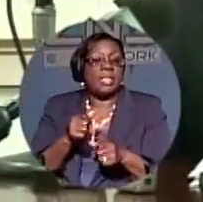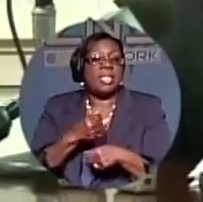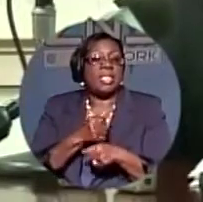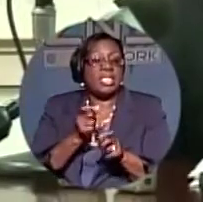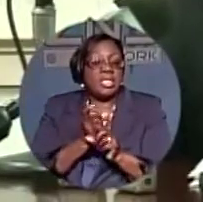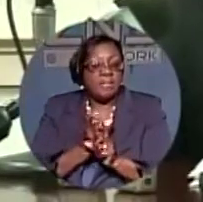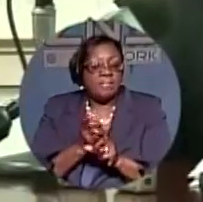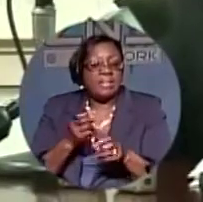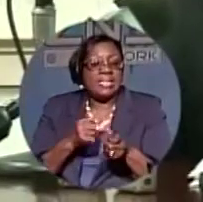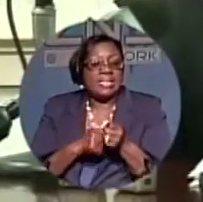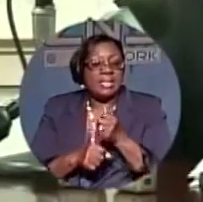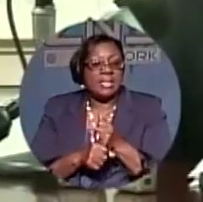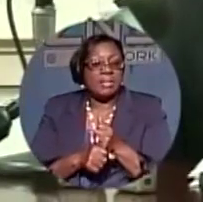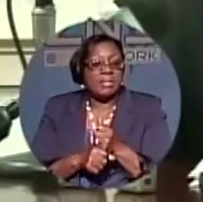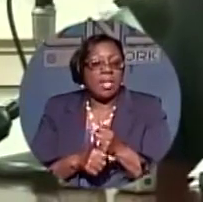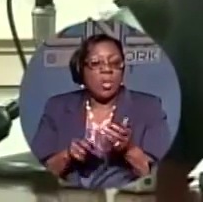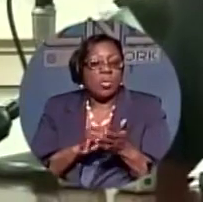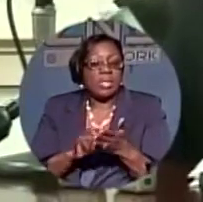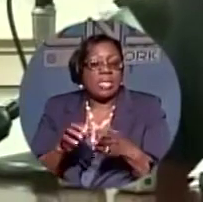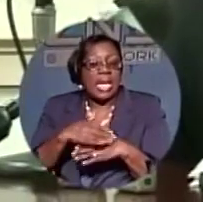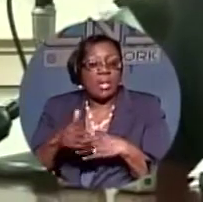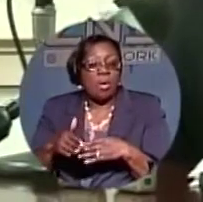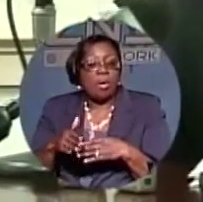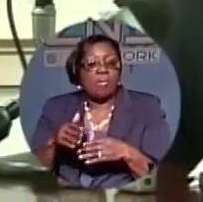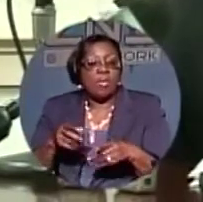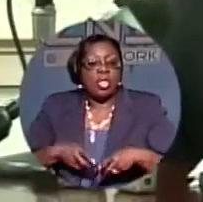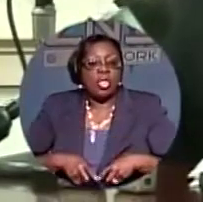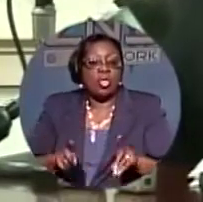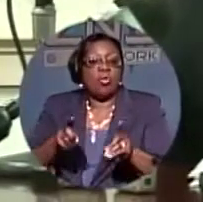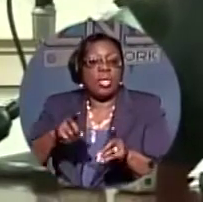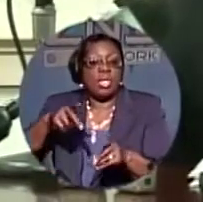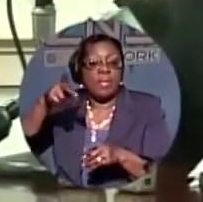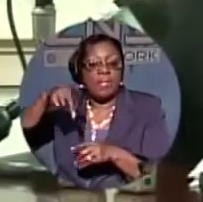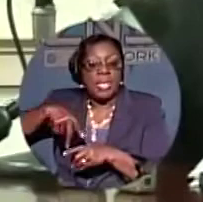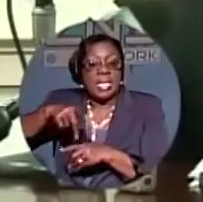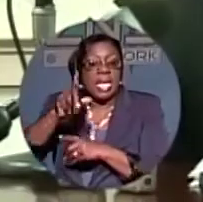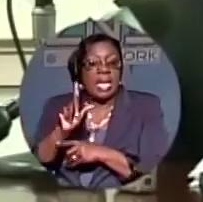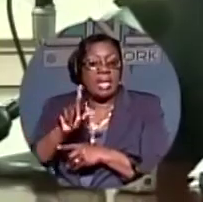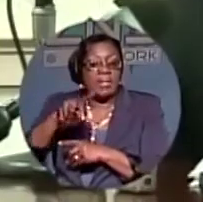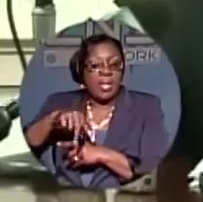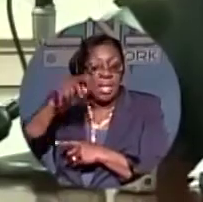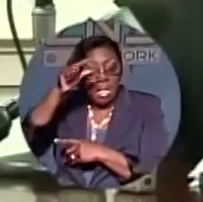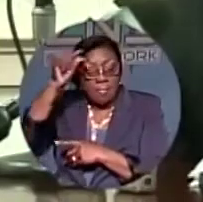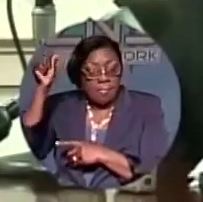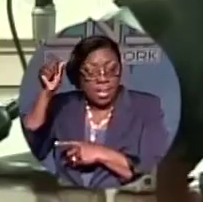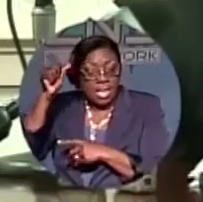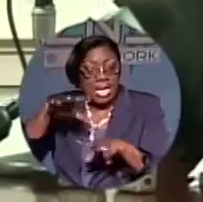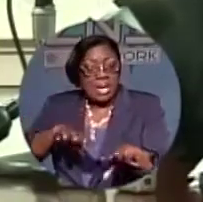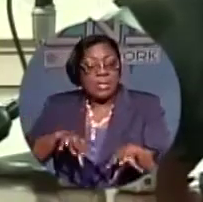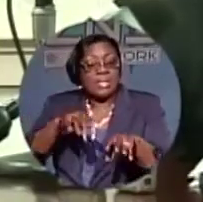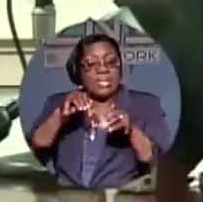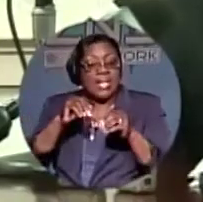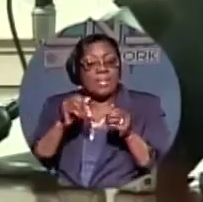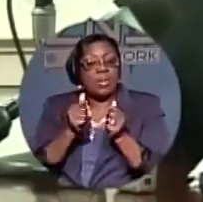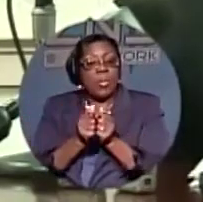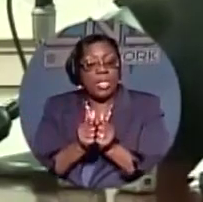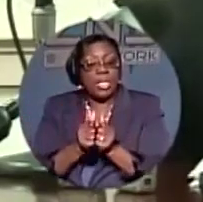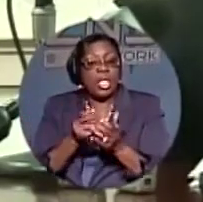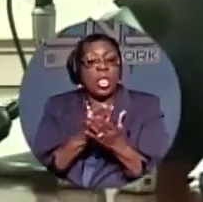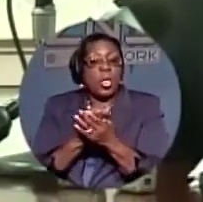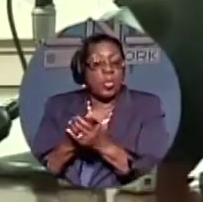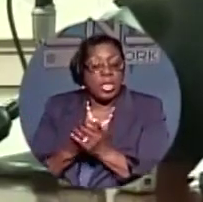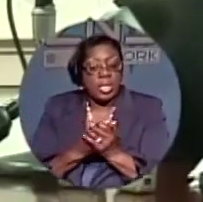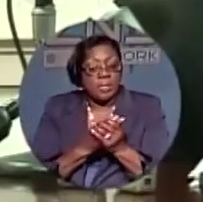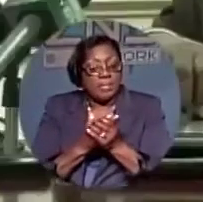PRP administration, with the union, and it was accepted with the union. The trade disputes were filed based on the